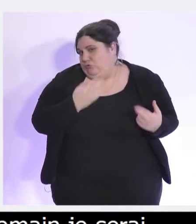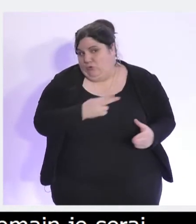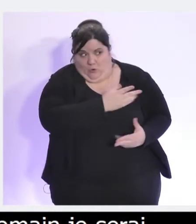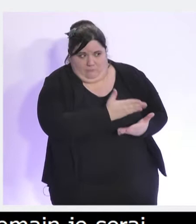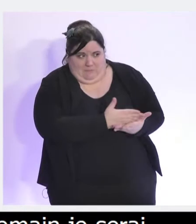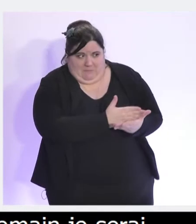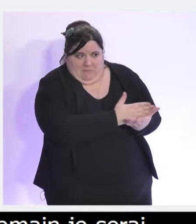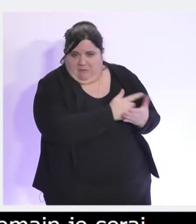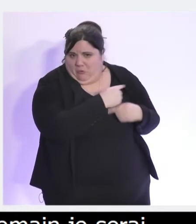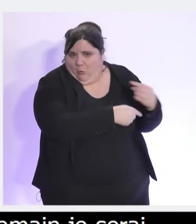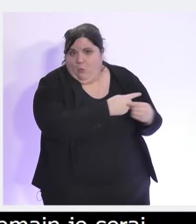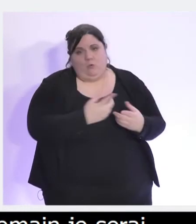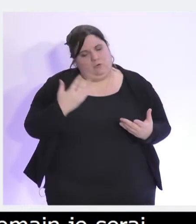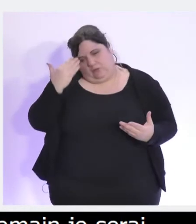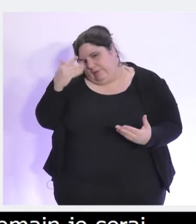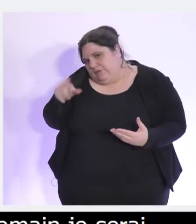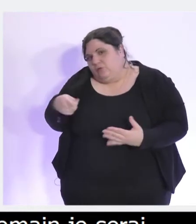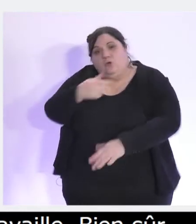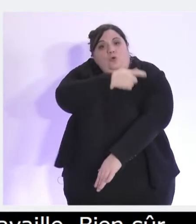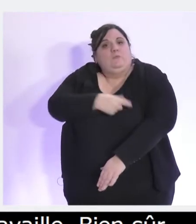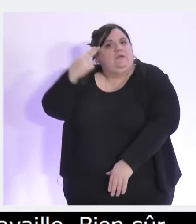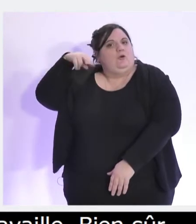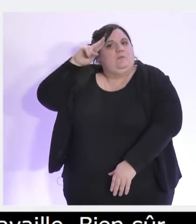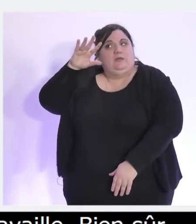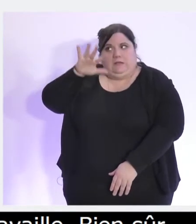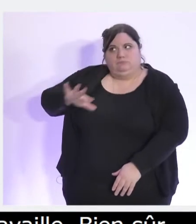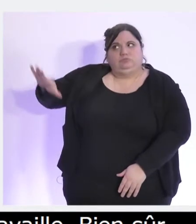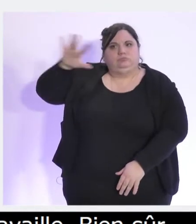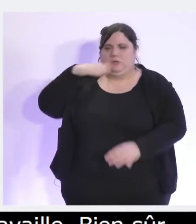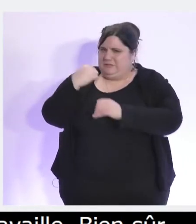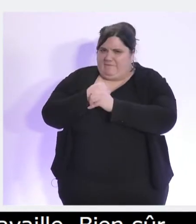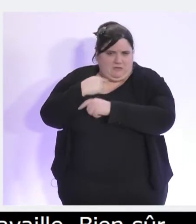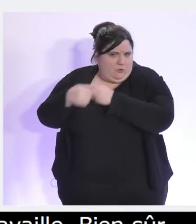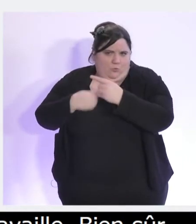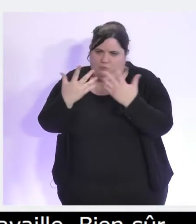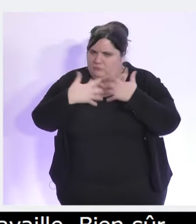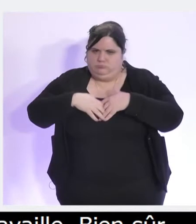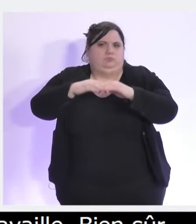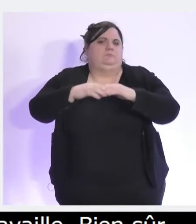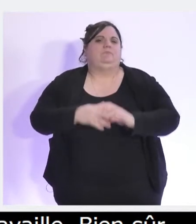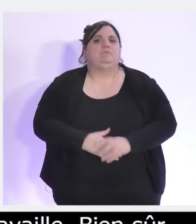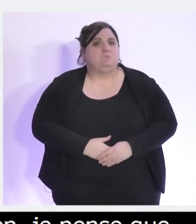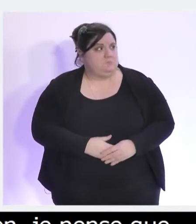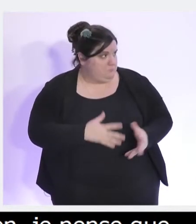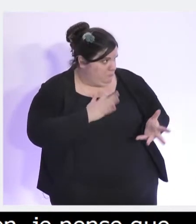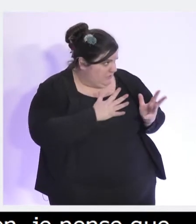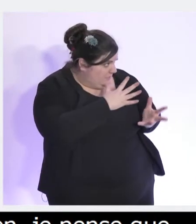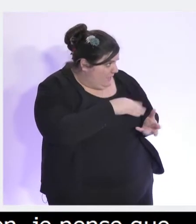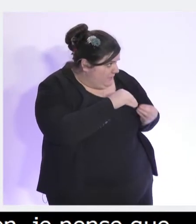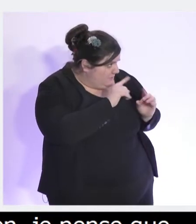are working on this as well at the European level. So I think that we need a European response. And this is what we're